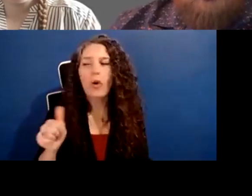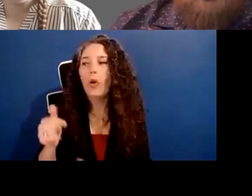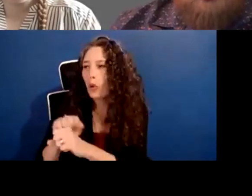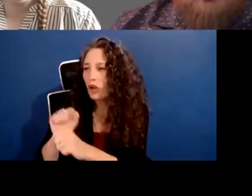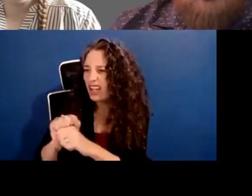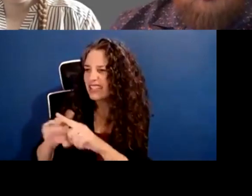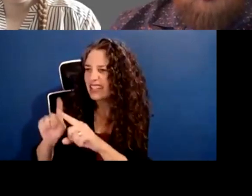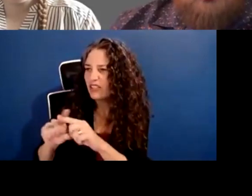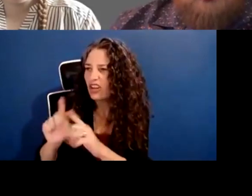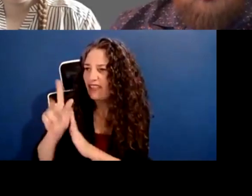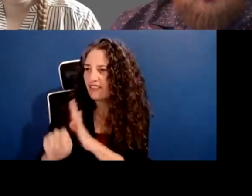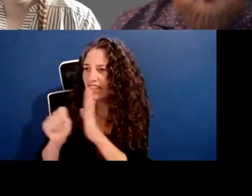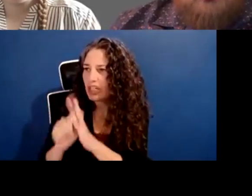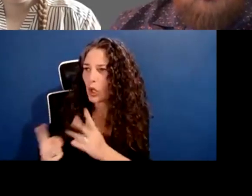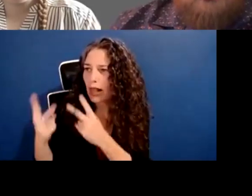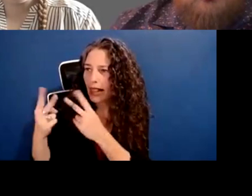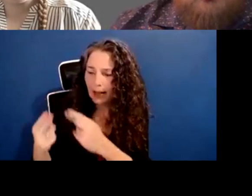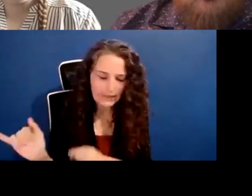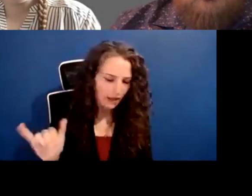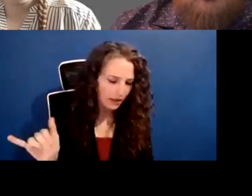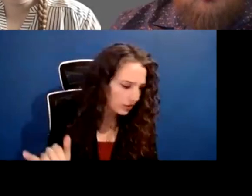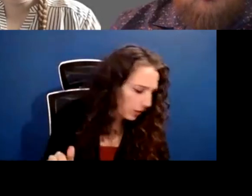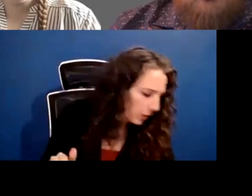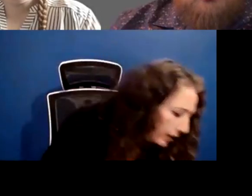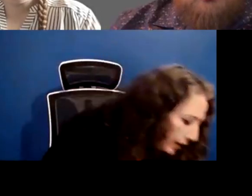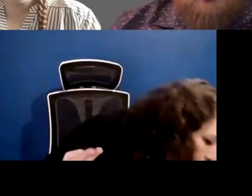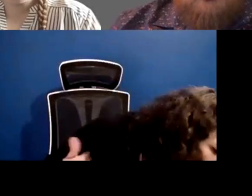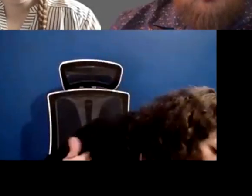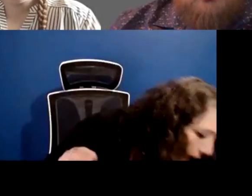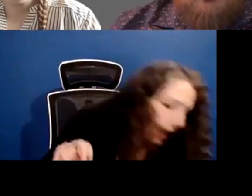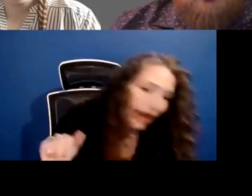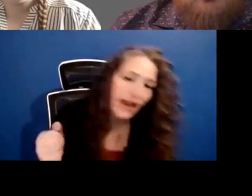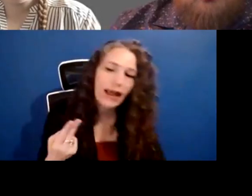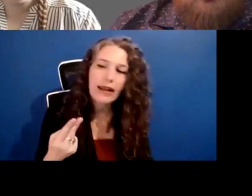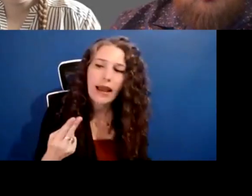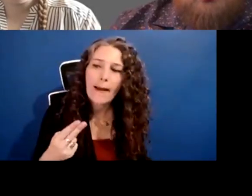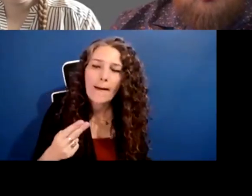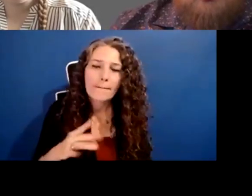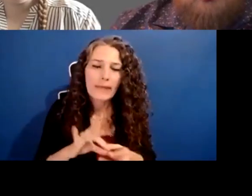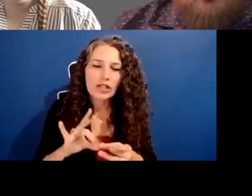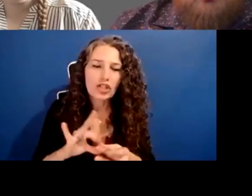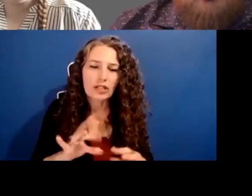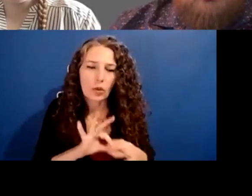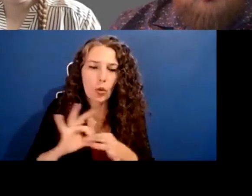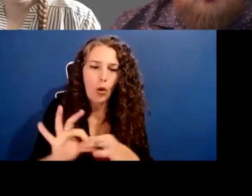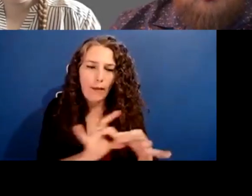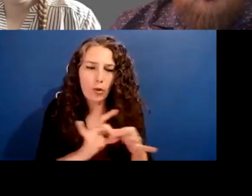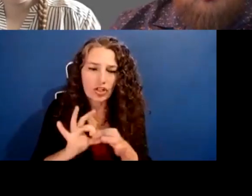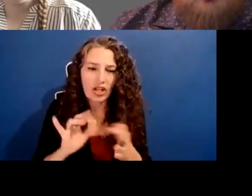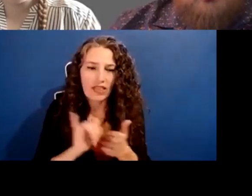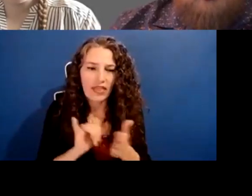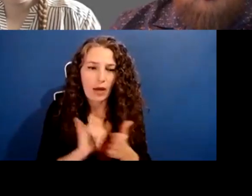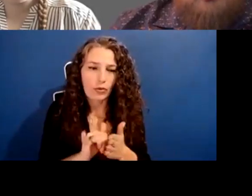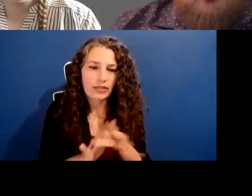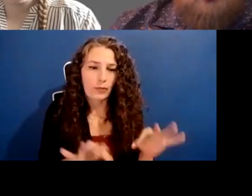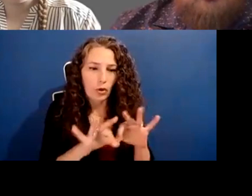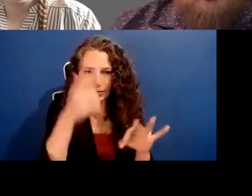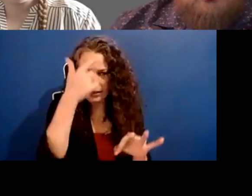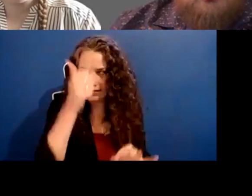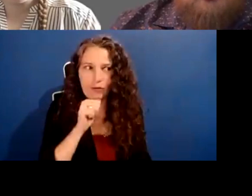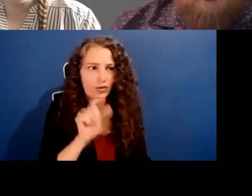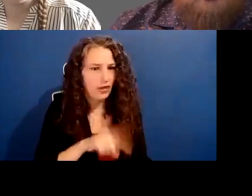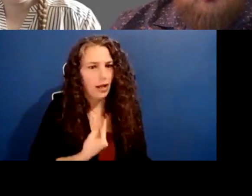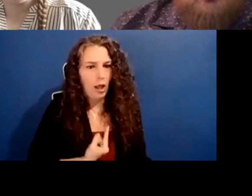well. Also, I think Hannah mentioned collaboration. That was a big thing for me because I did not do it by myself. I collaborated